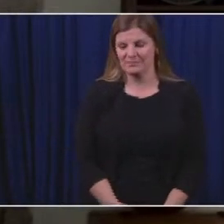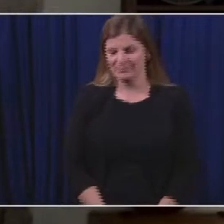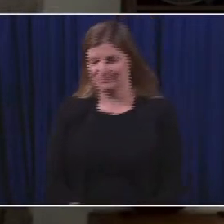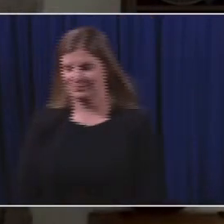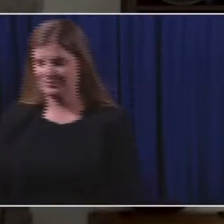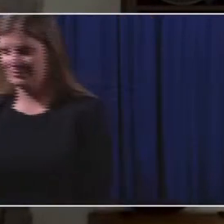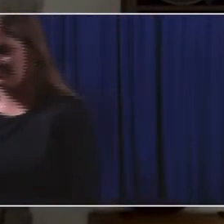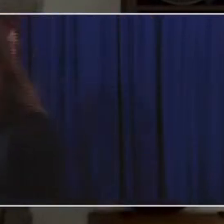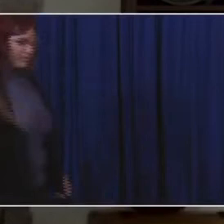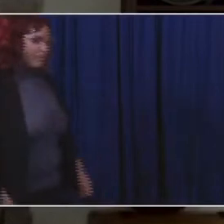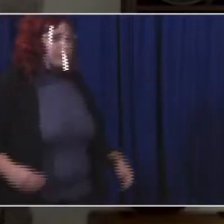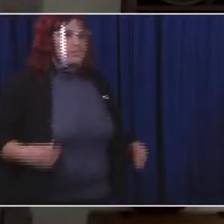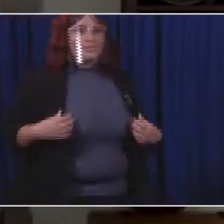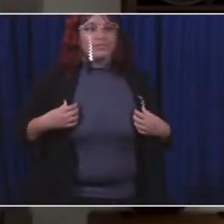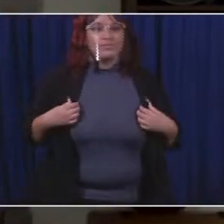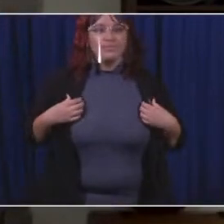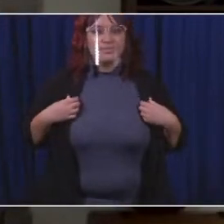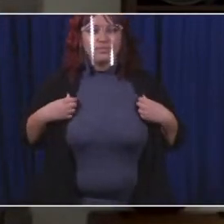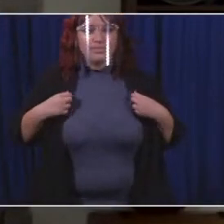Good to be with you.